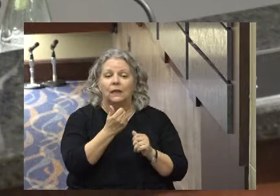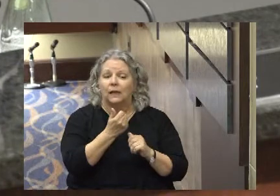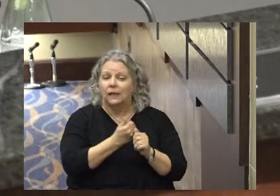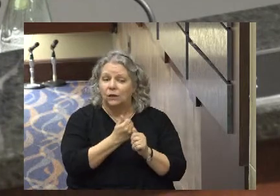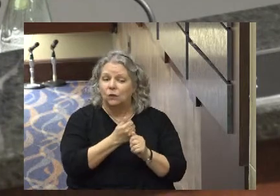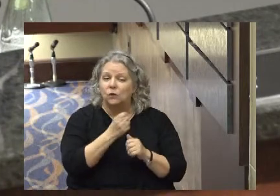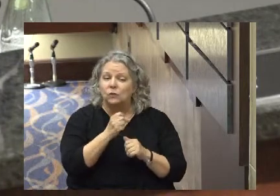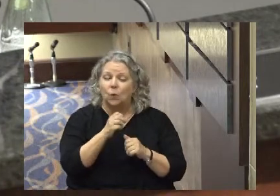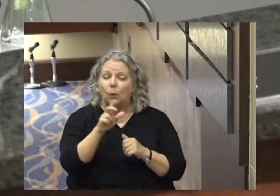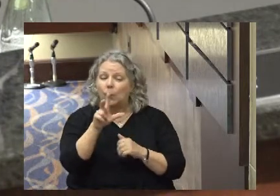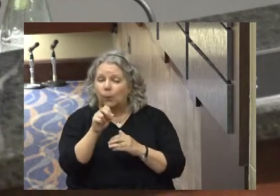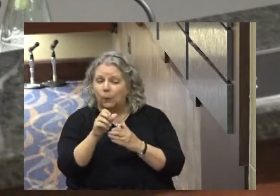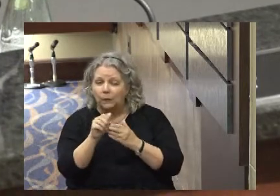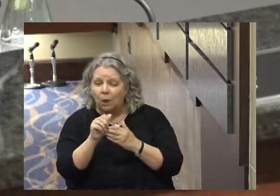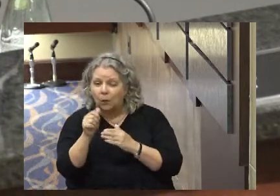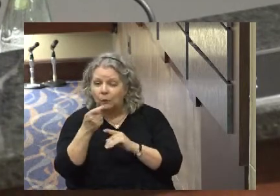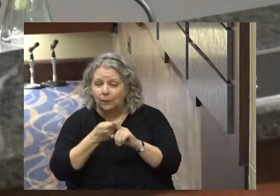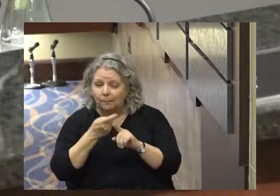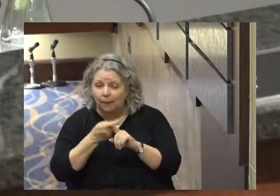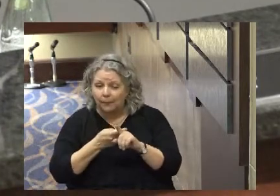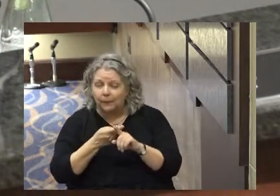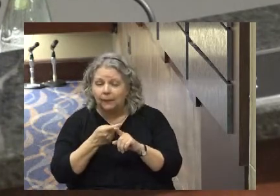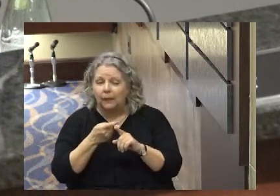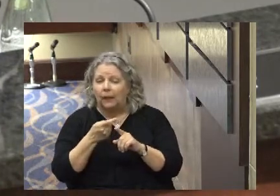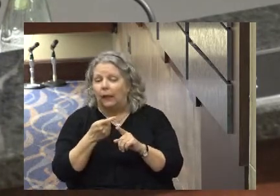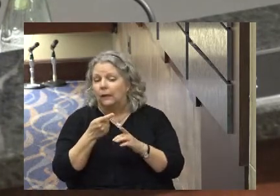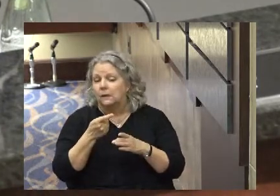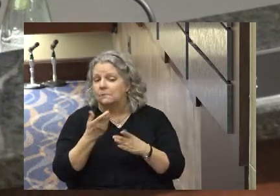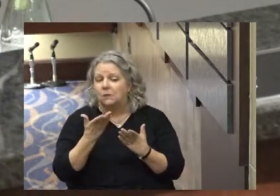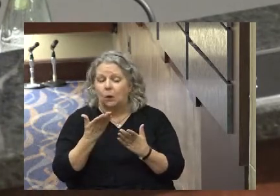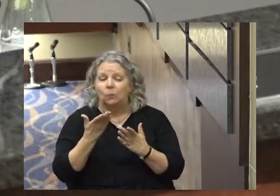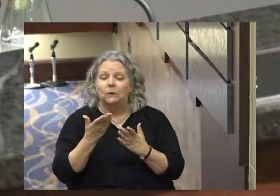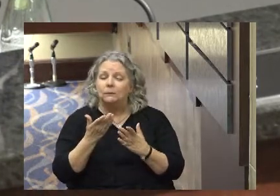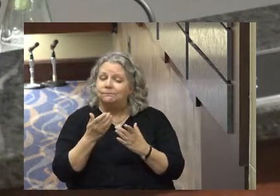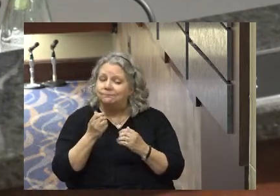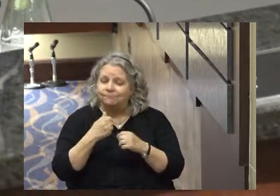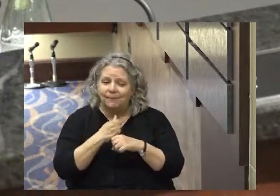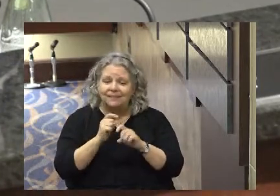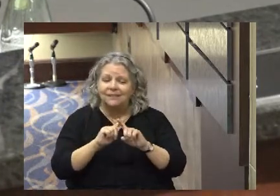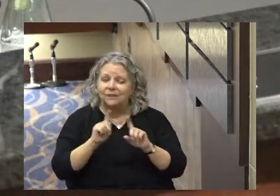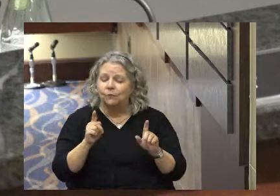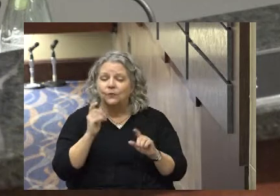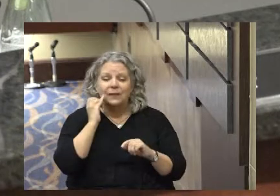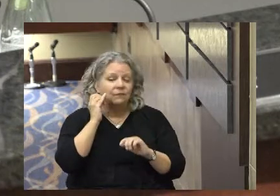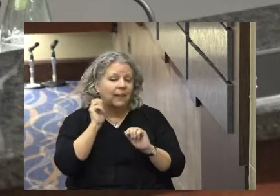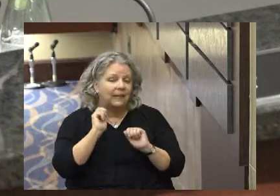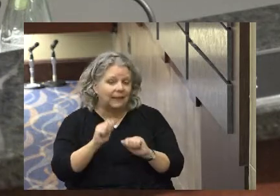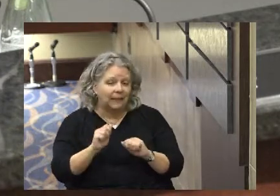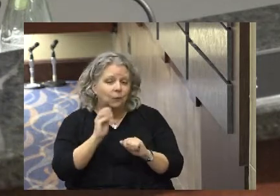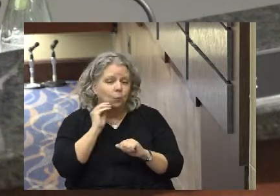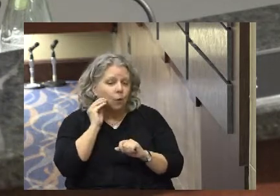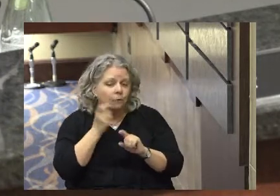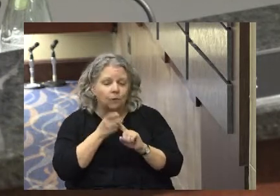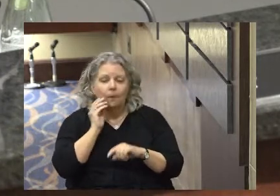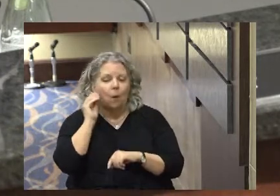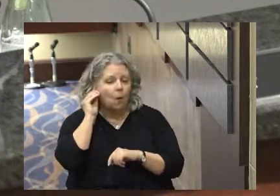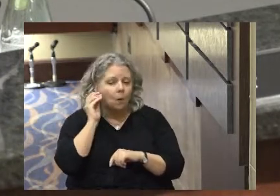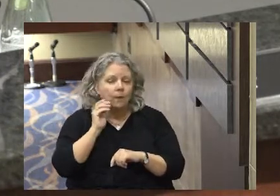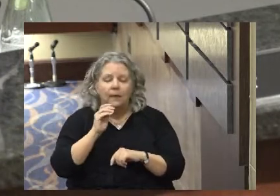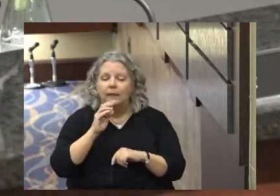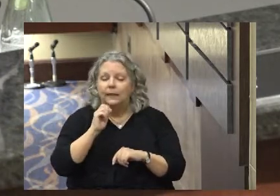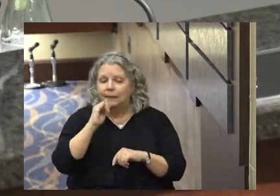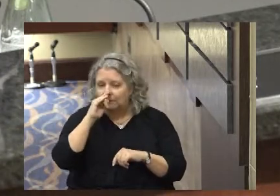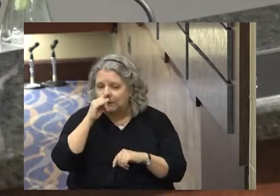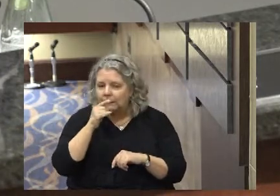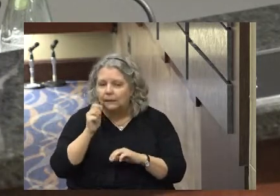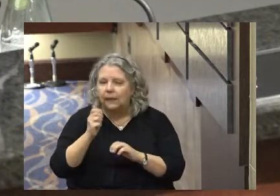difference between someone being able to work remotely, access their health care remotely, kids do remote work in school when they're out sick with COVID or